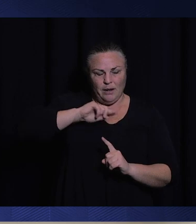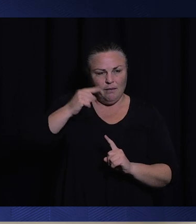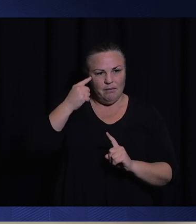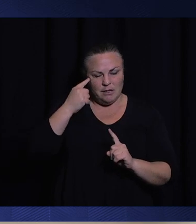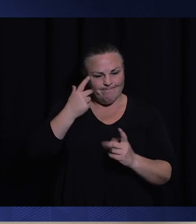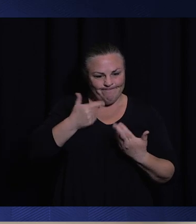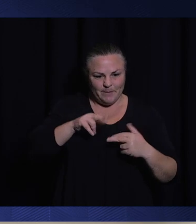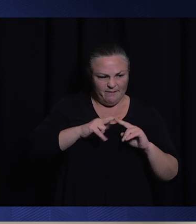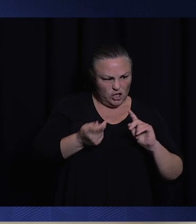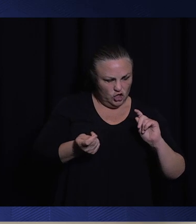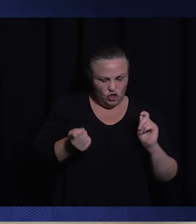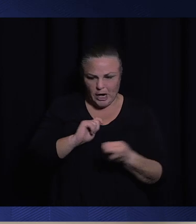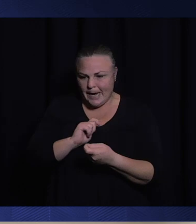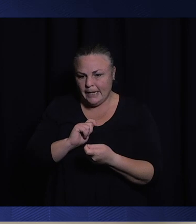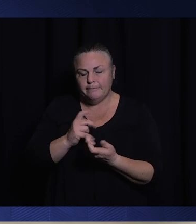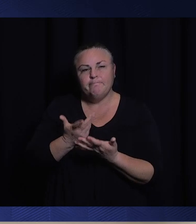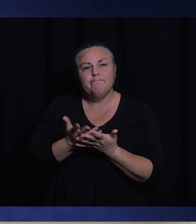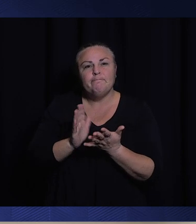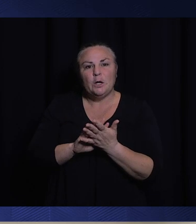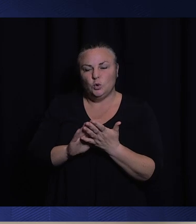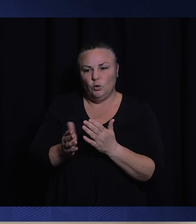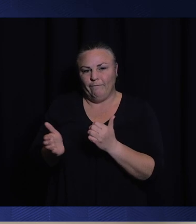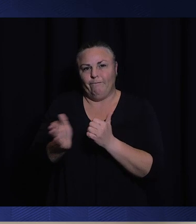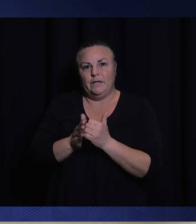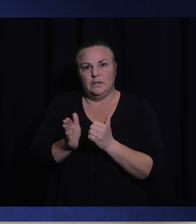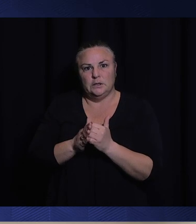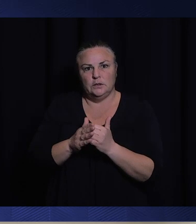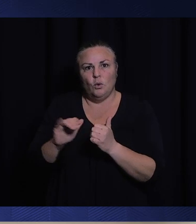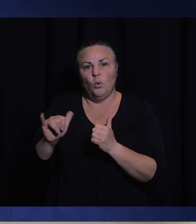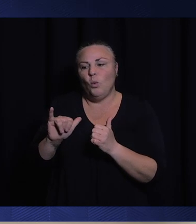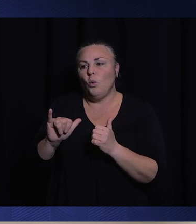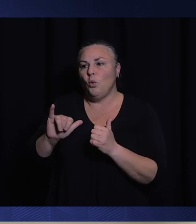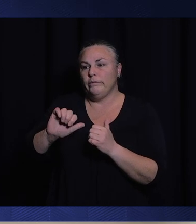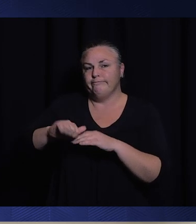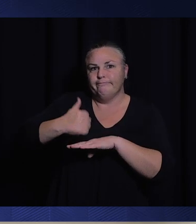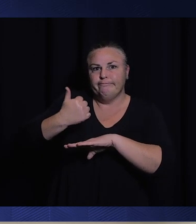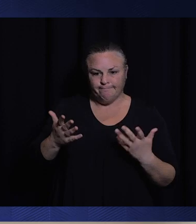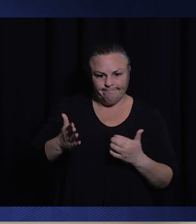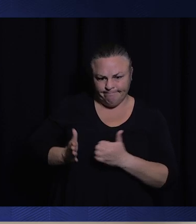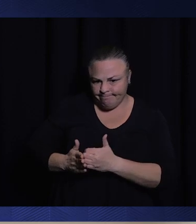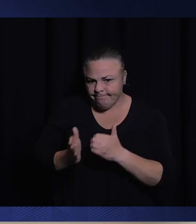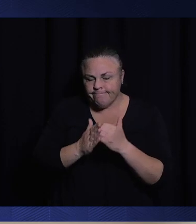they are part of the solution. Thank you very much.